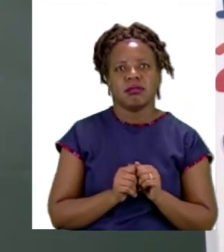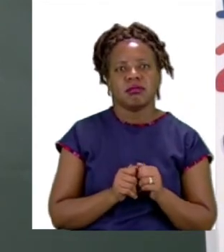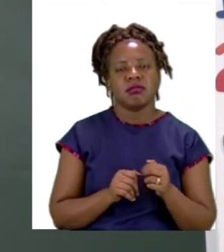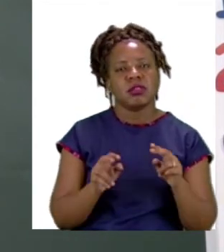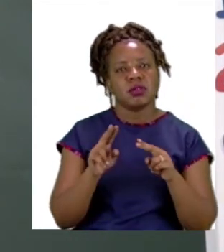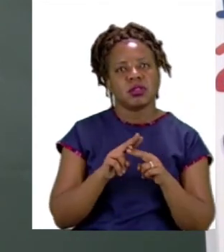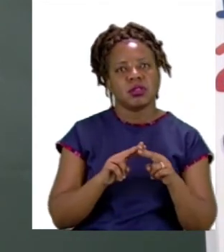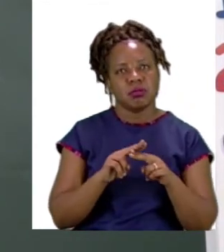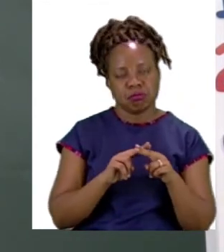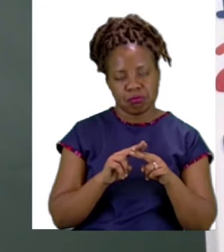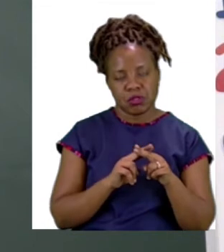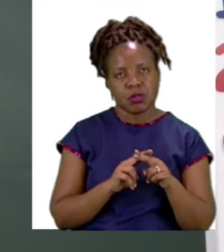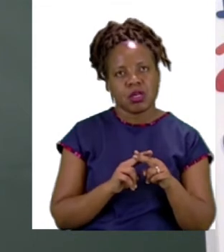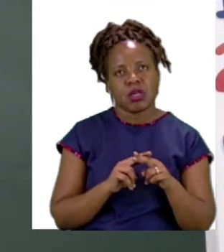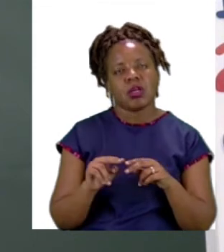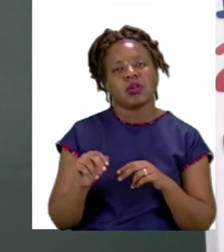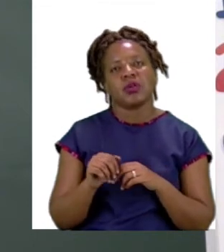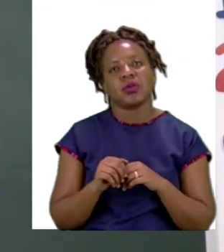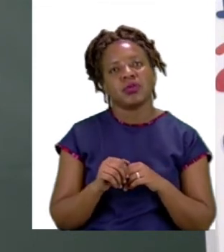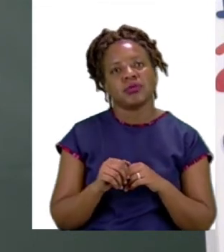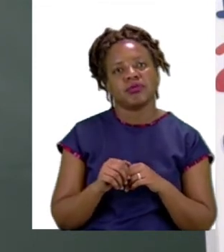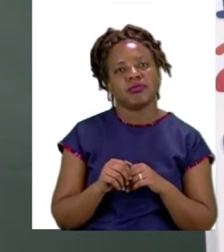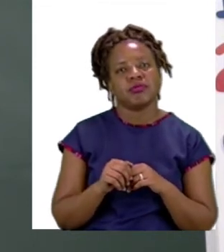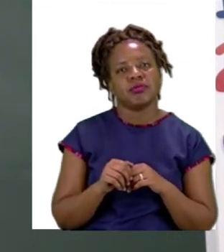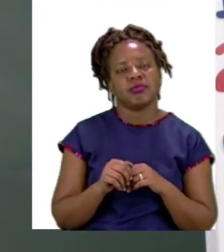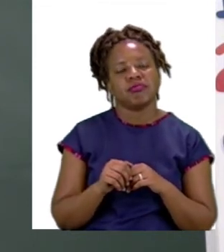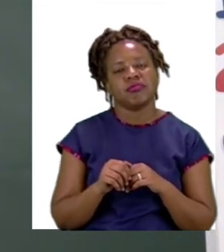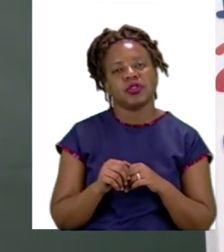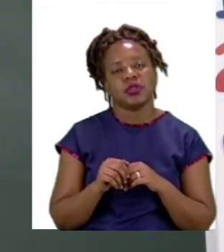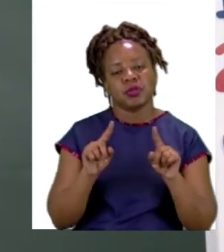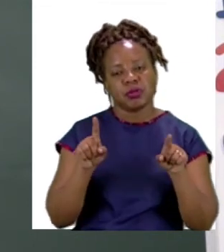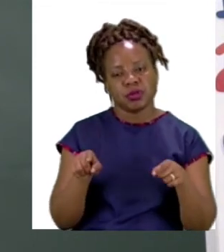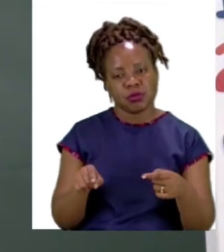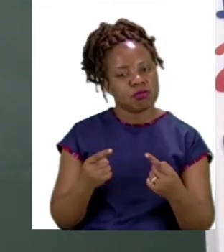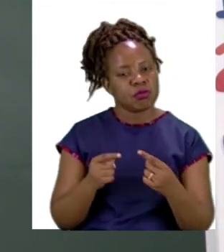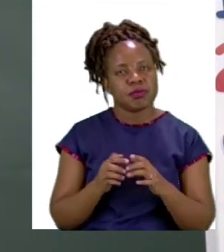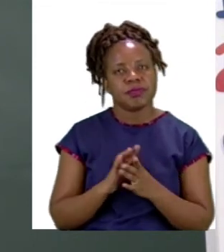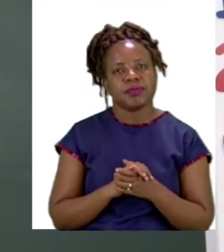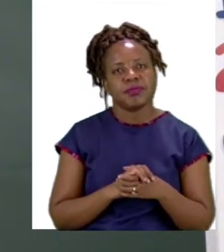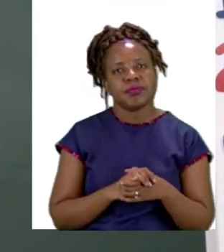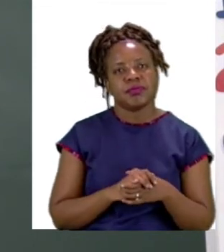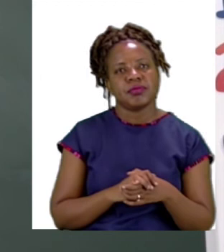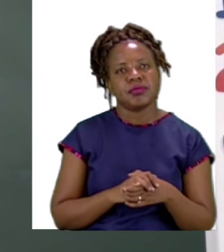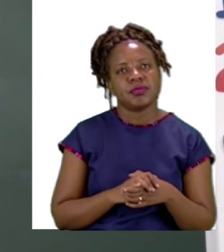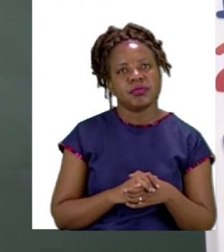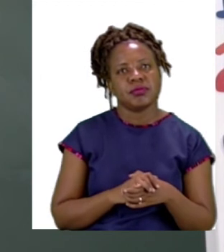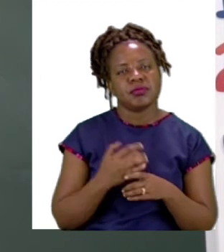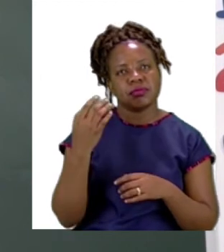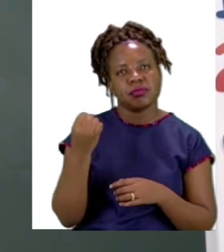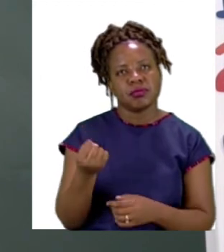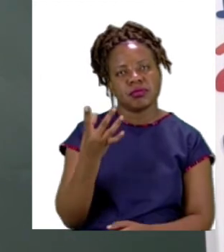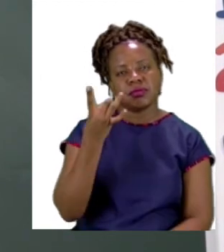going to use counters as well to keep track of our fingers. So we have 8 counters